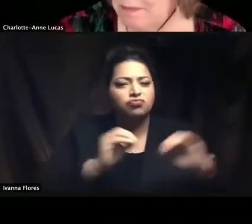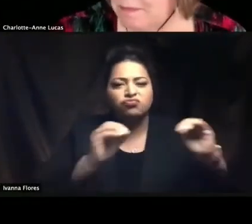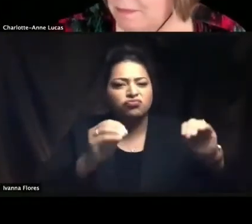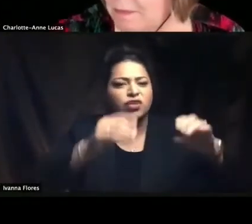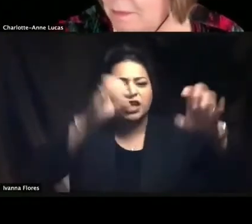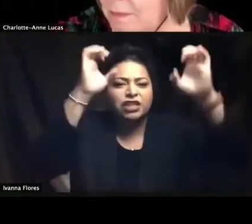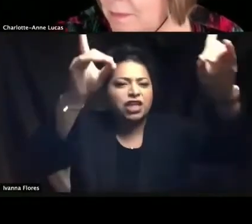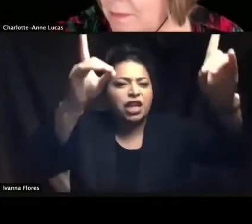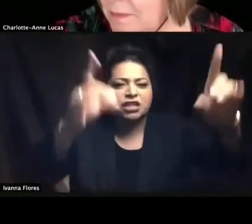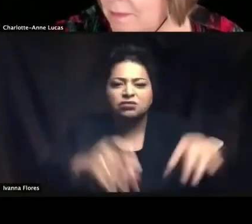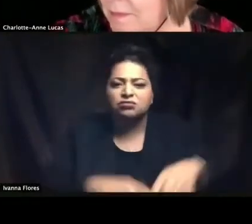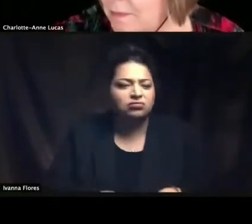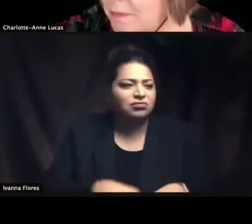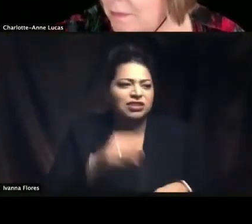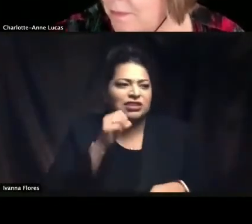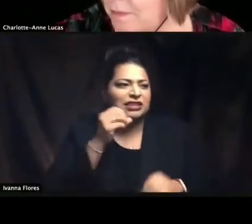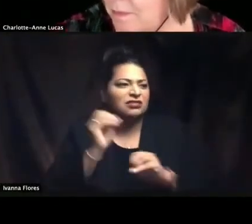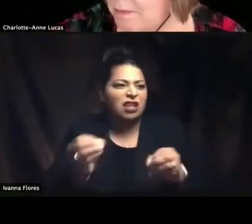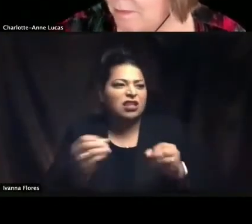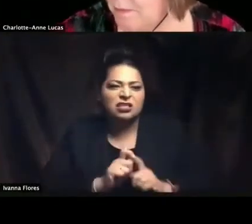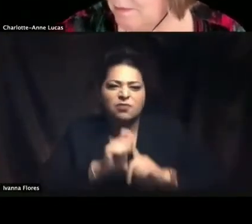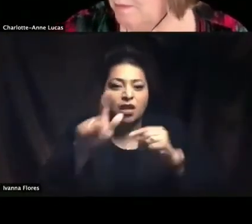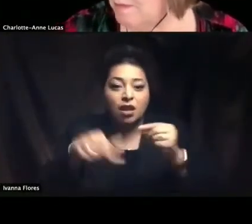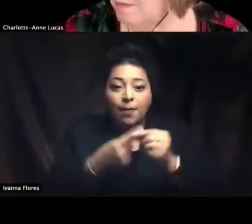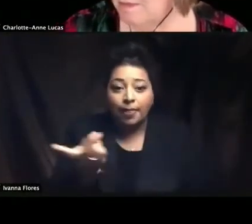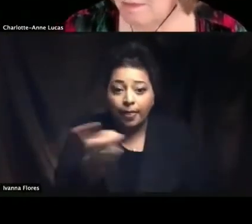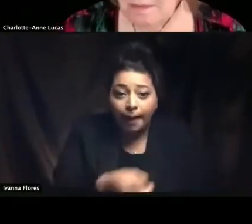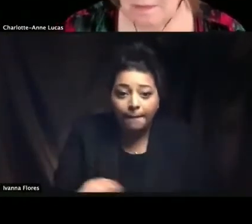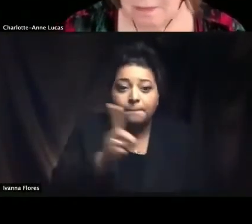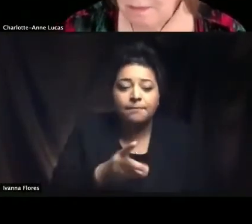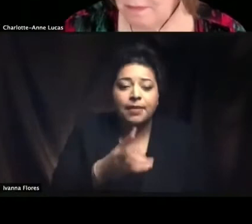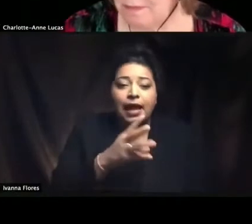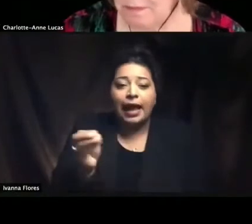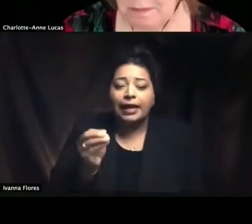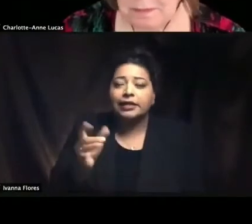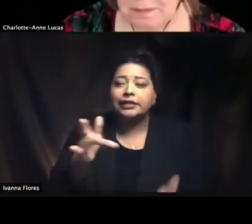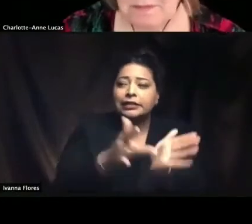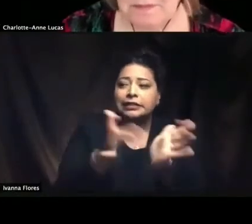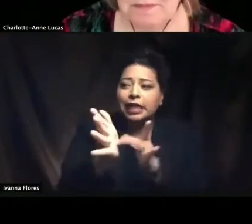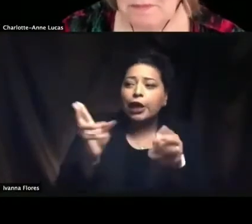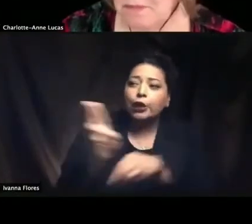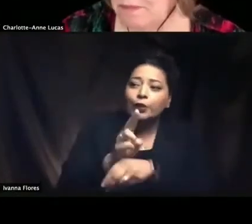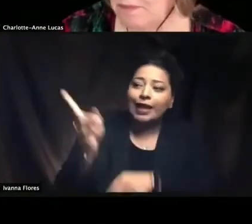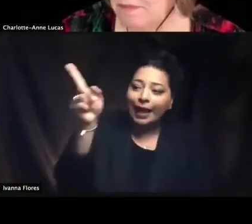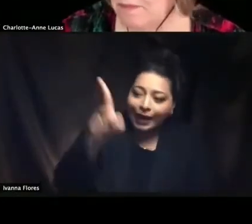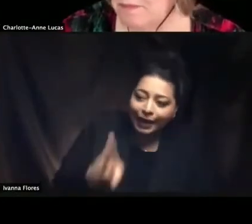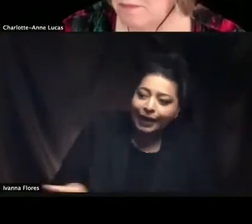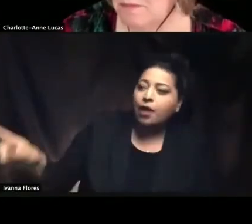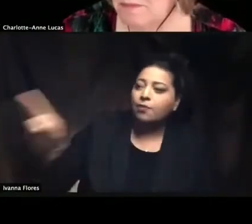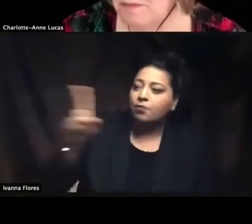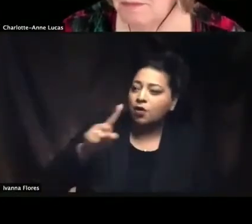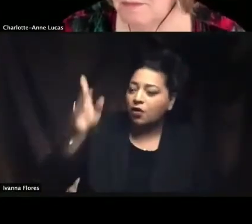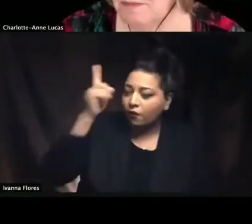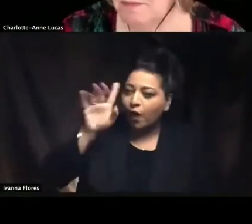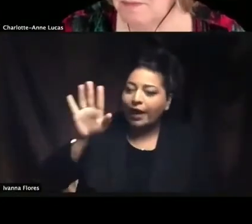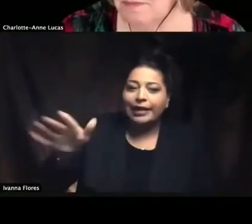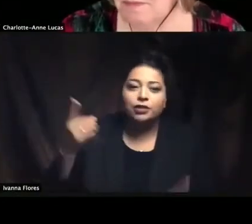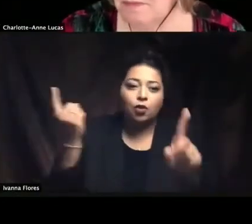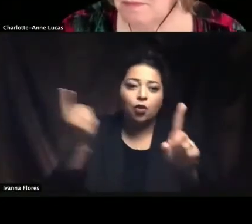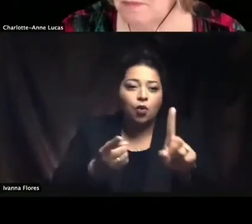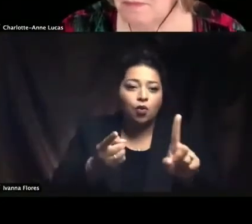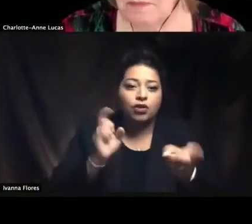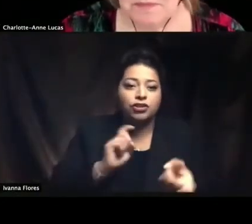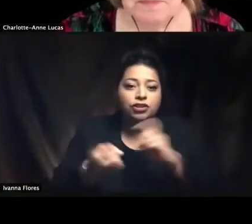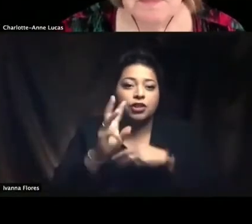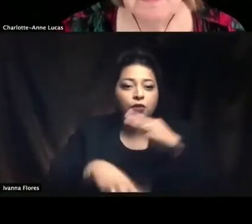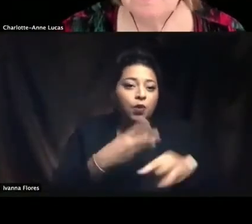whatever. There was nothing extra special about them. And he used them for his ministry and to change the world,